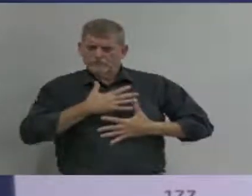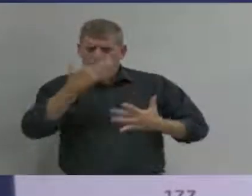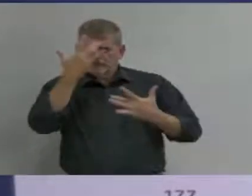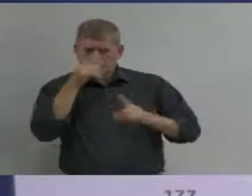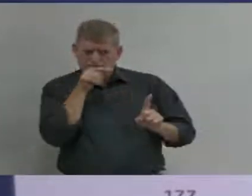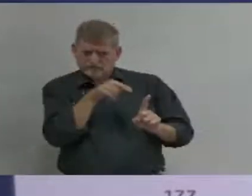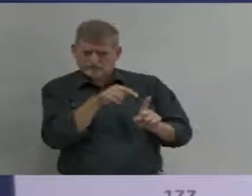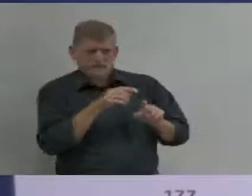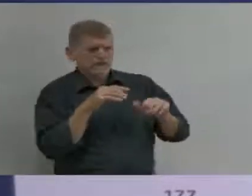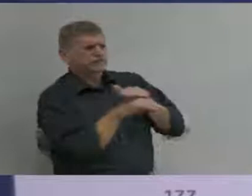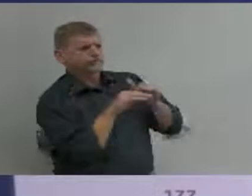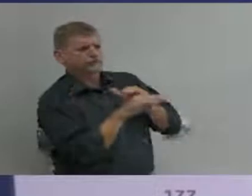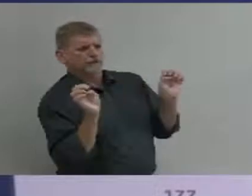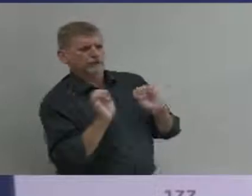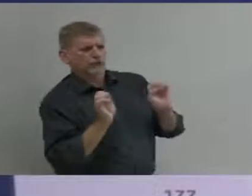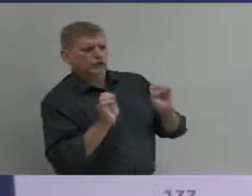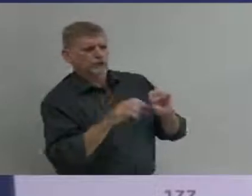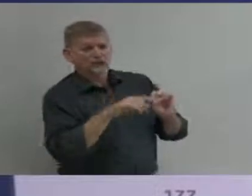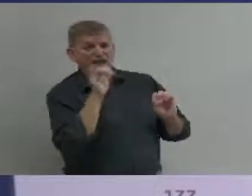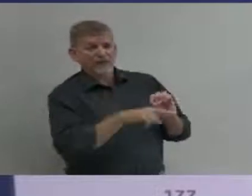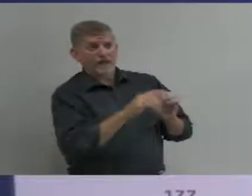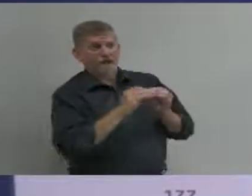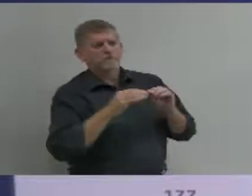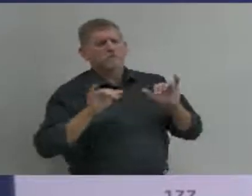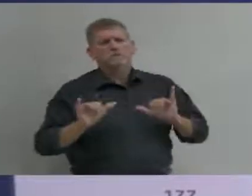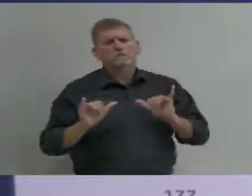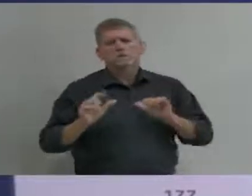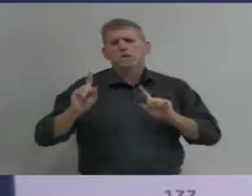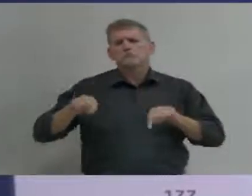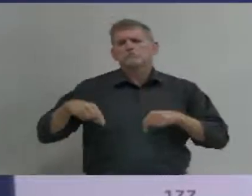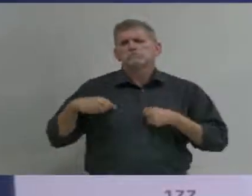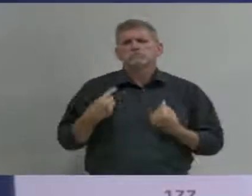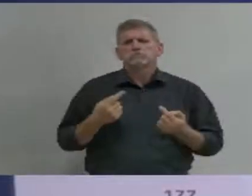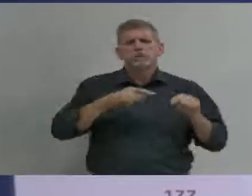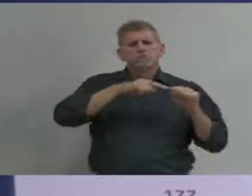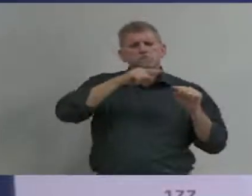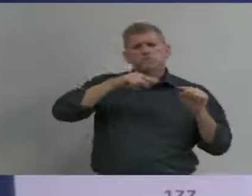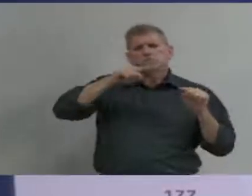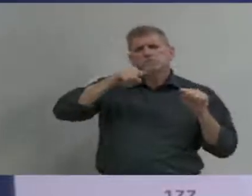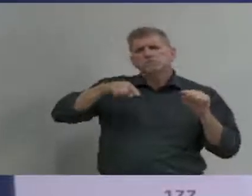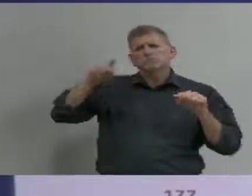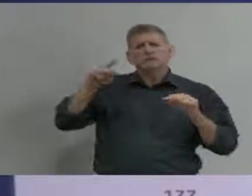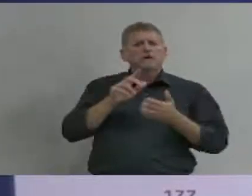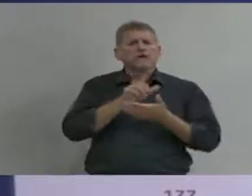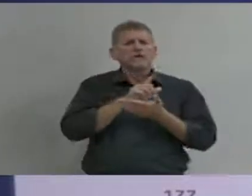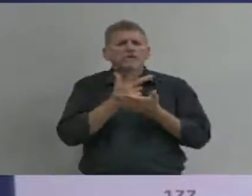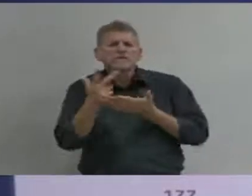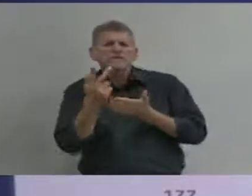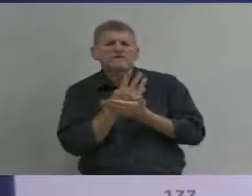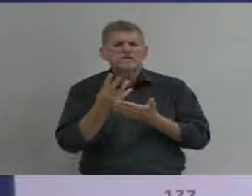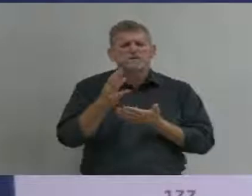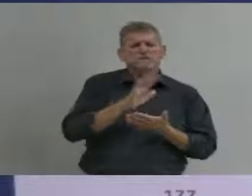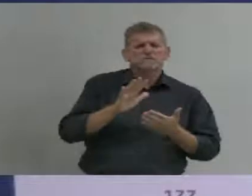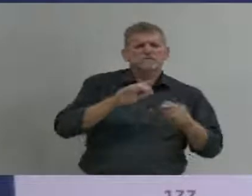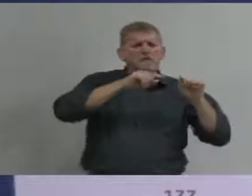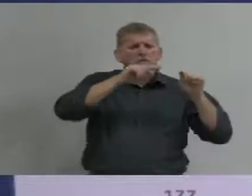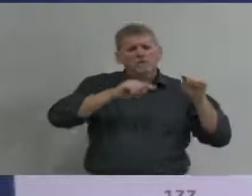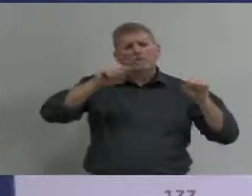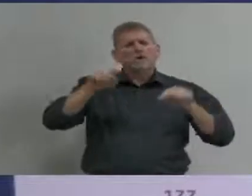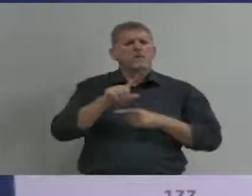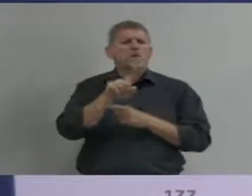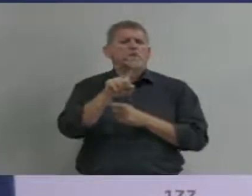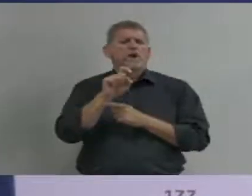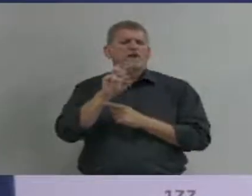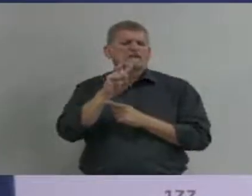has remained fairly stable for the last 3 or 4 weeks at 161. Of course,